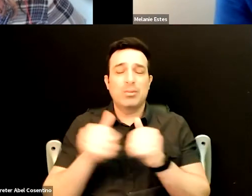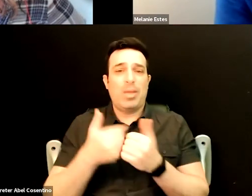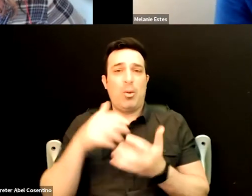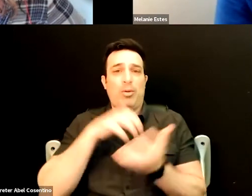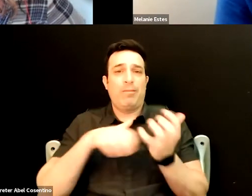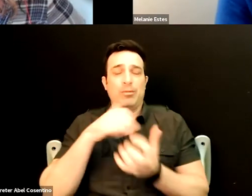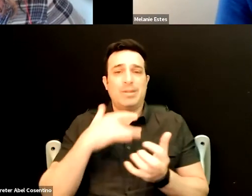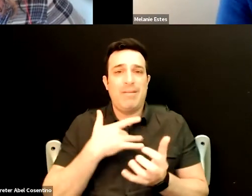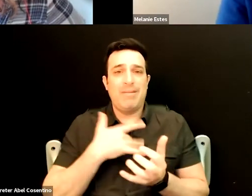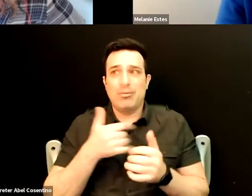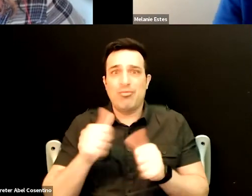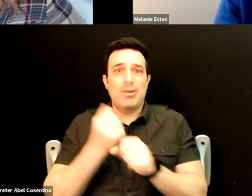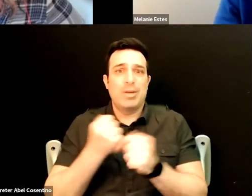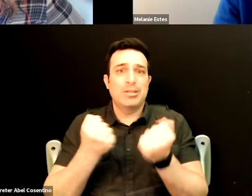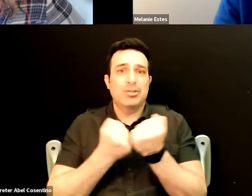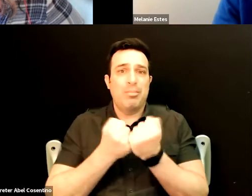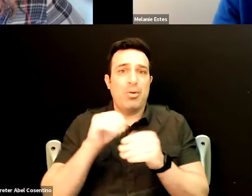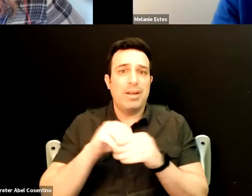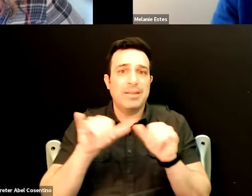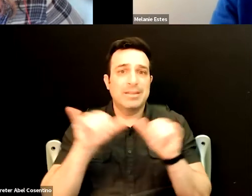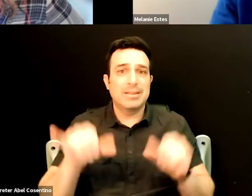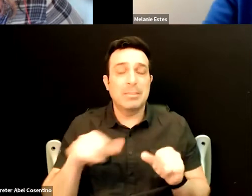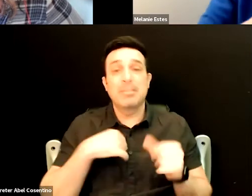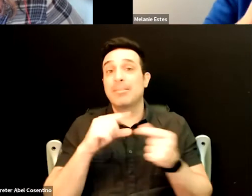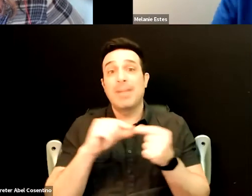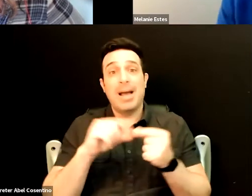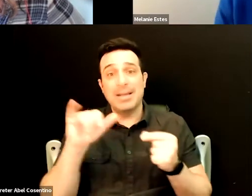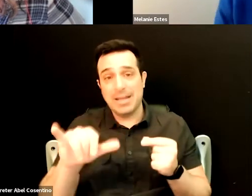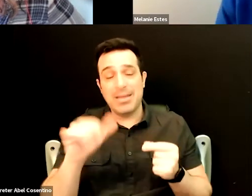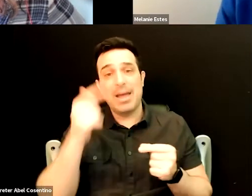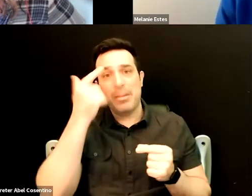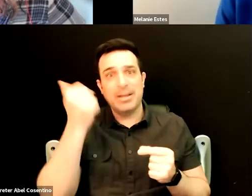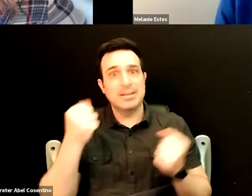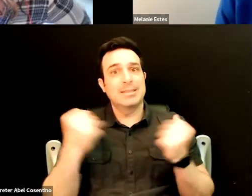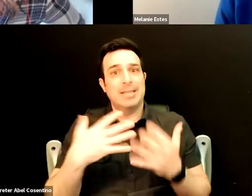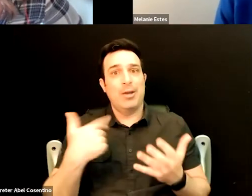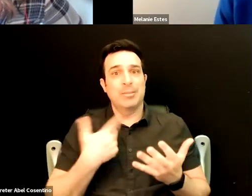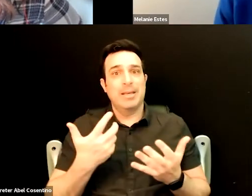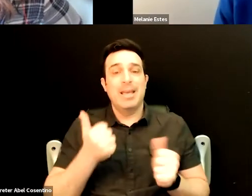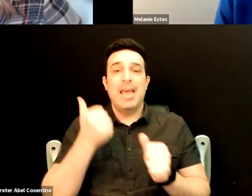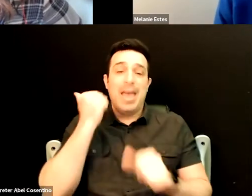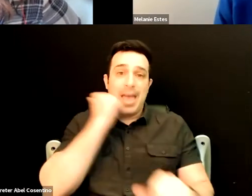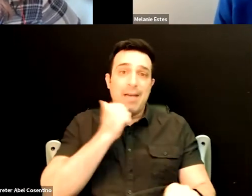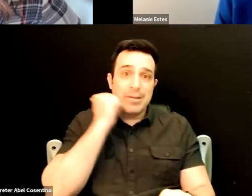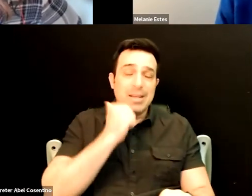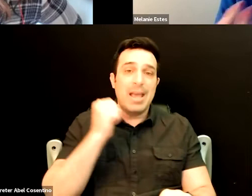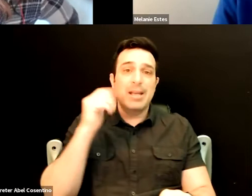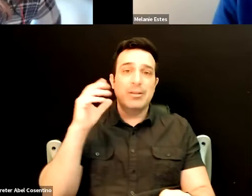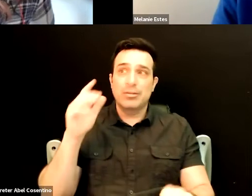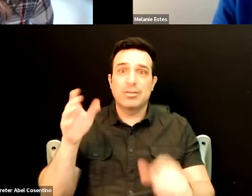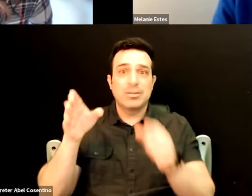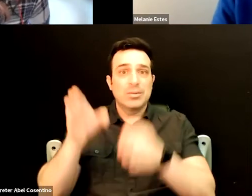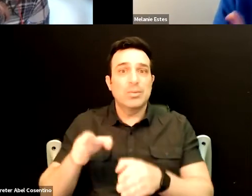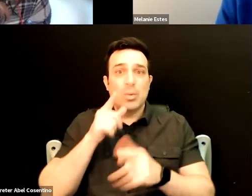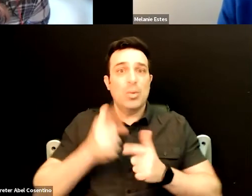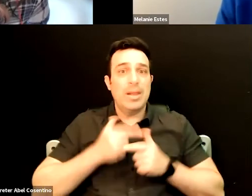trying to get support in the system. And I say that because it scares me, because every single day there are Washingtonians entering